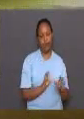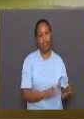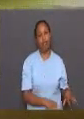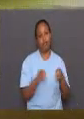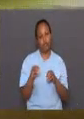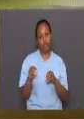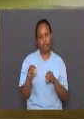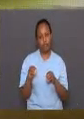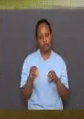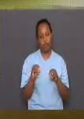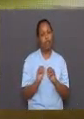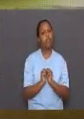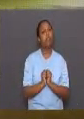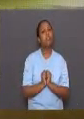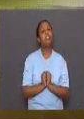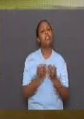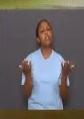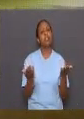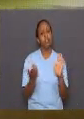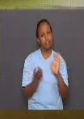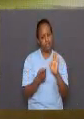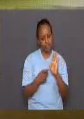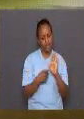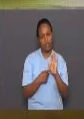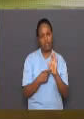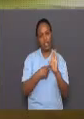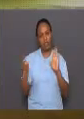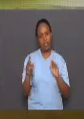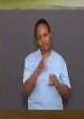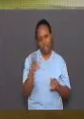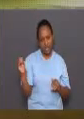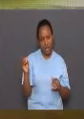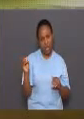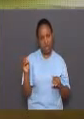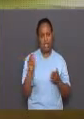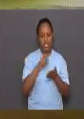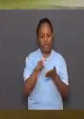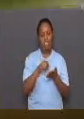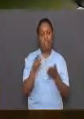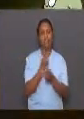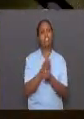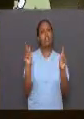Students, how is transparency linked to the freedom of the press?